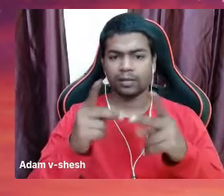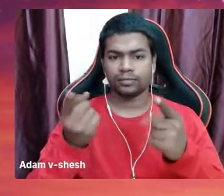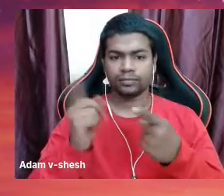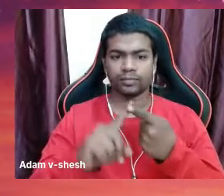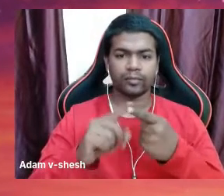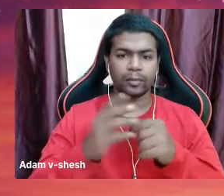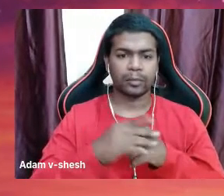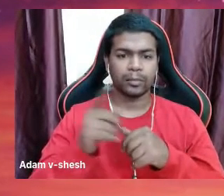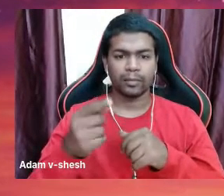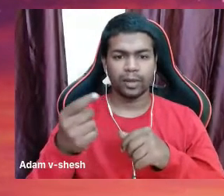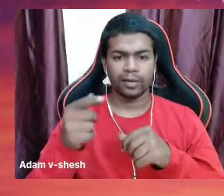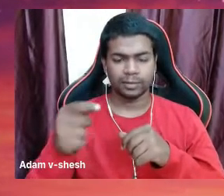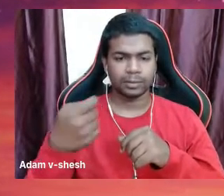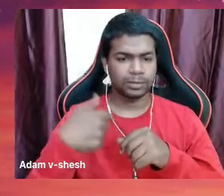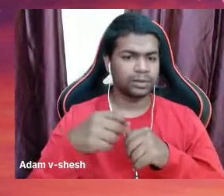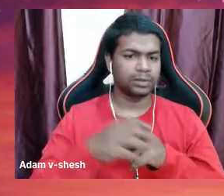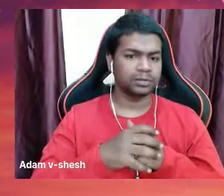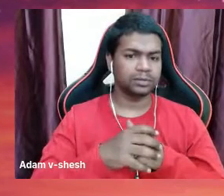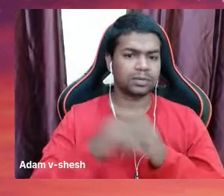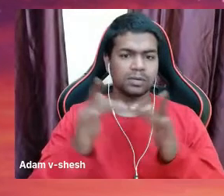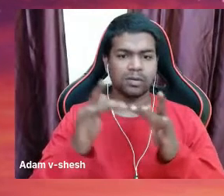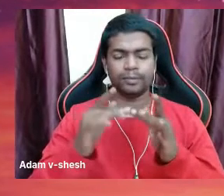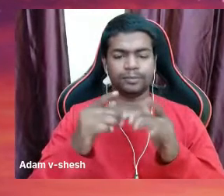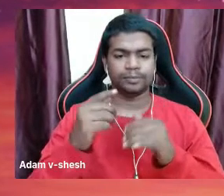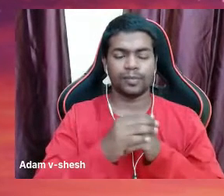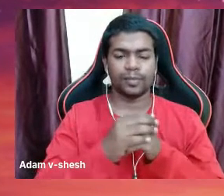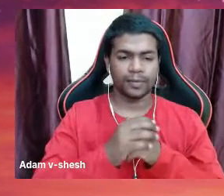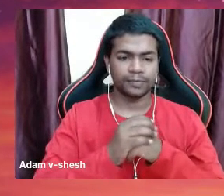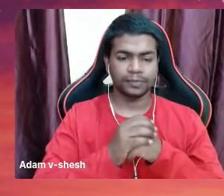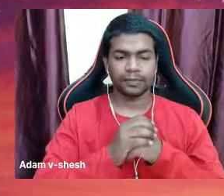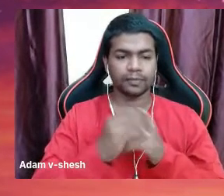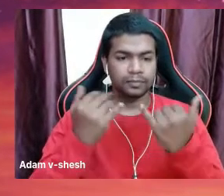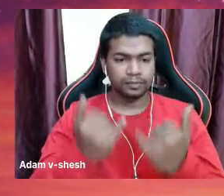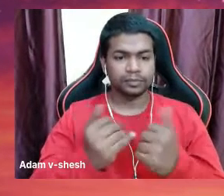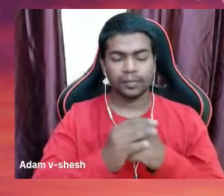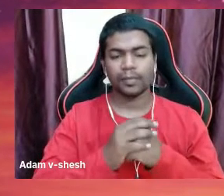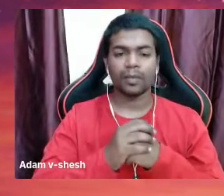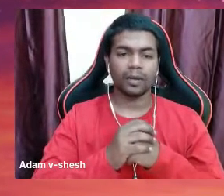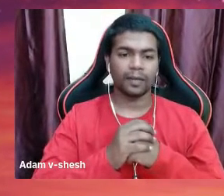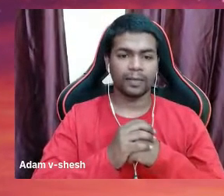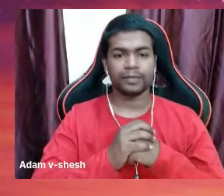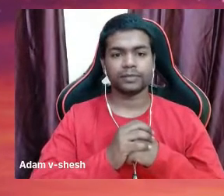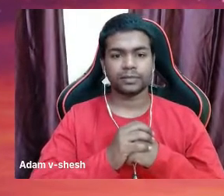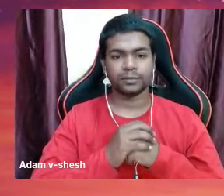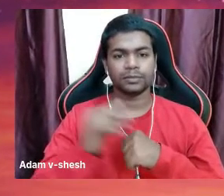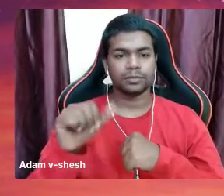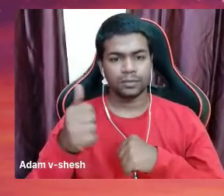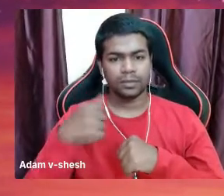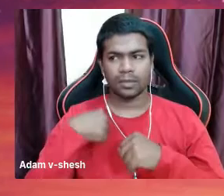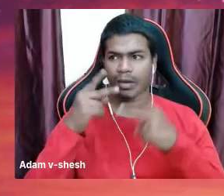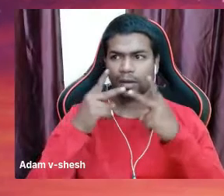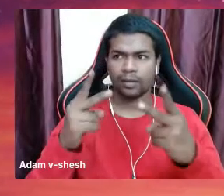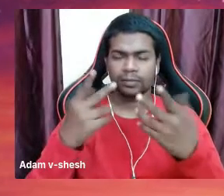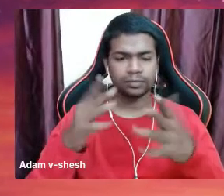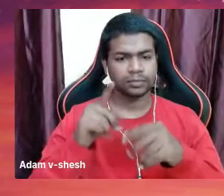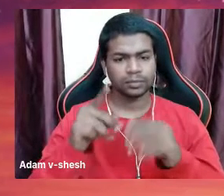on income, but definitely on internet penetration. Now, I think the other thing that I've seen, which has